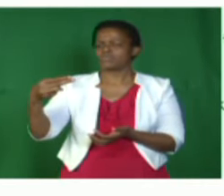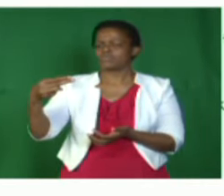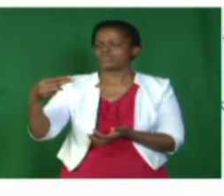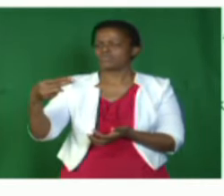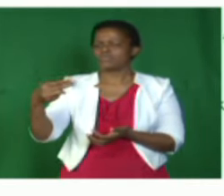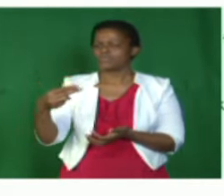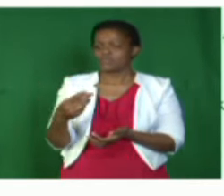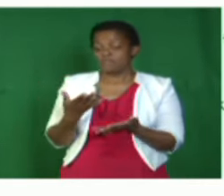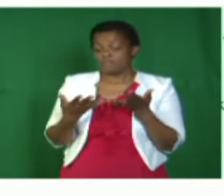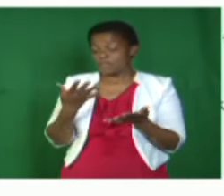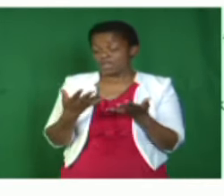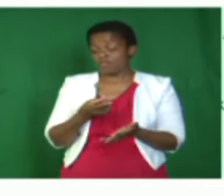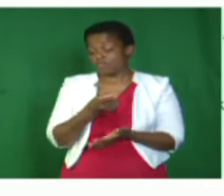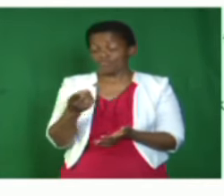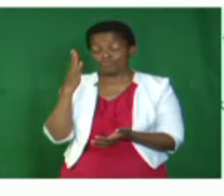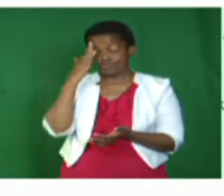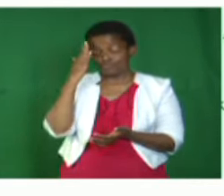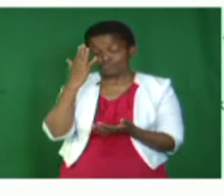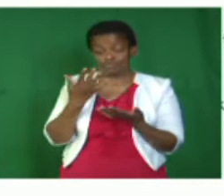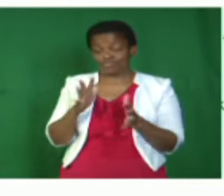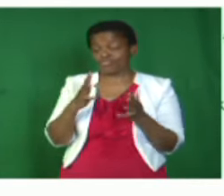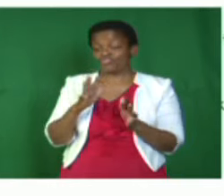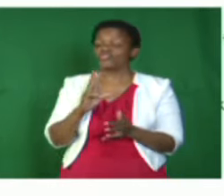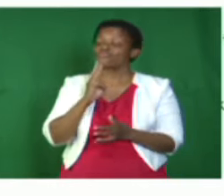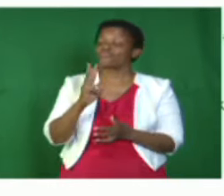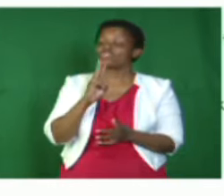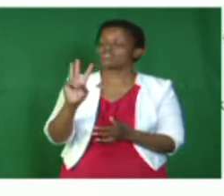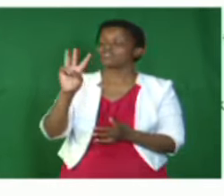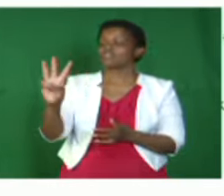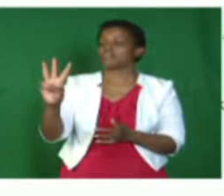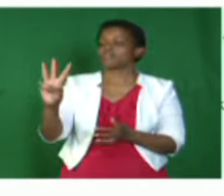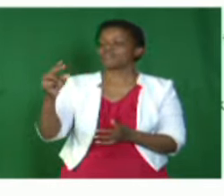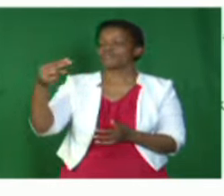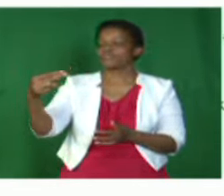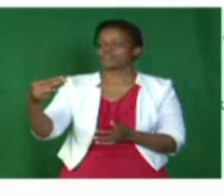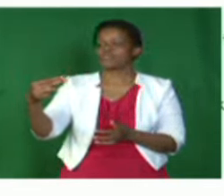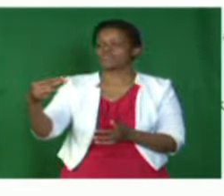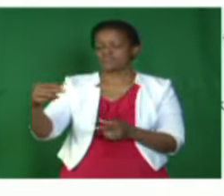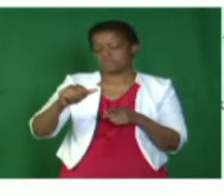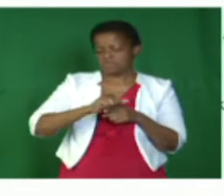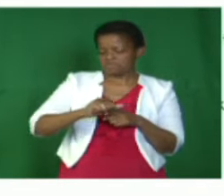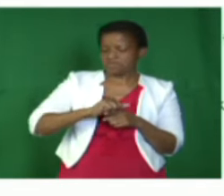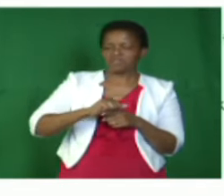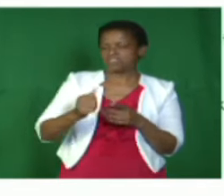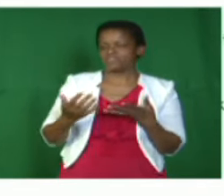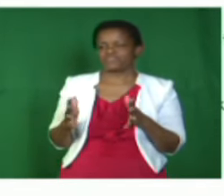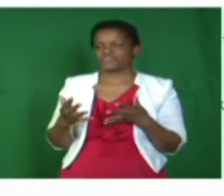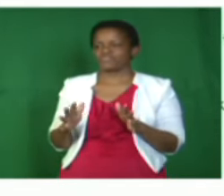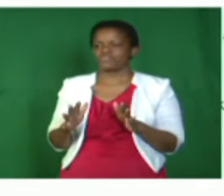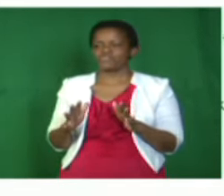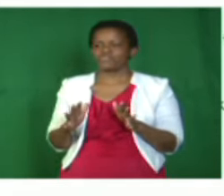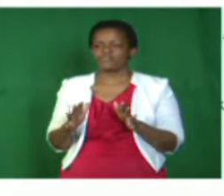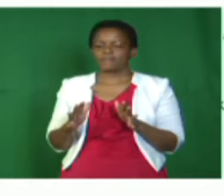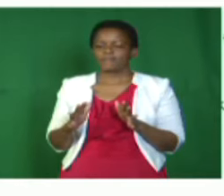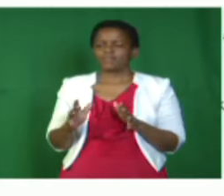sure that you have also met them, my dear Lena, when you were doing your practices at home and also in class.